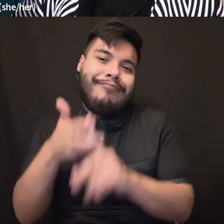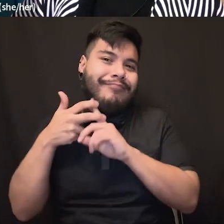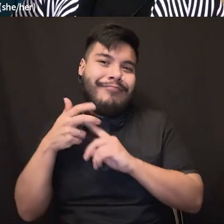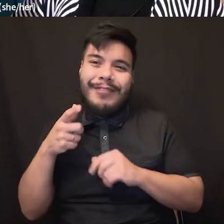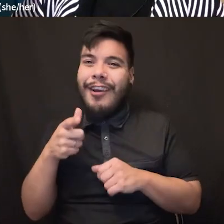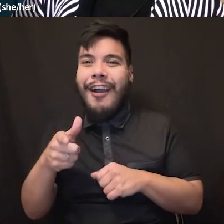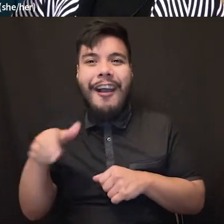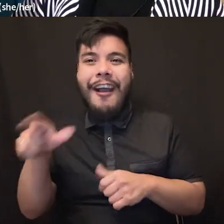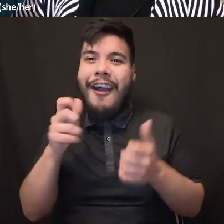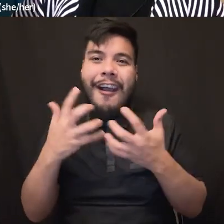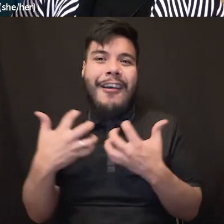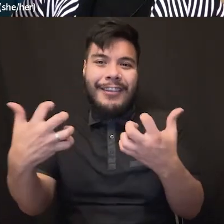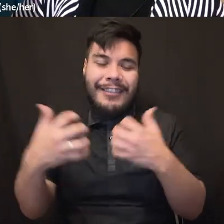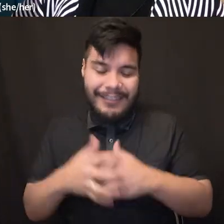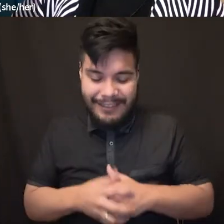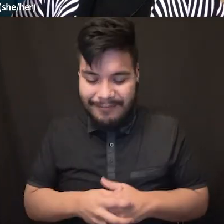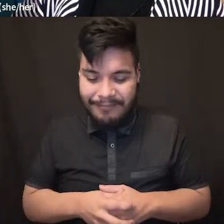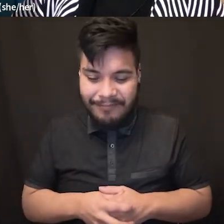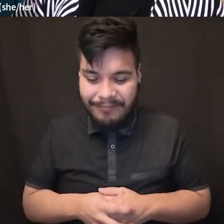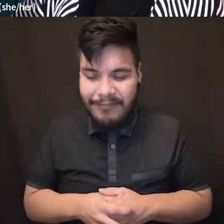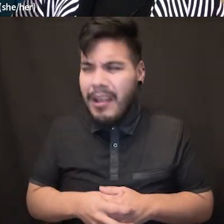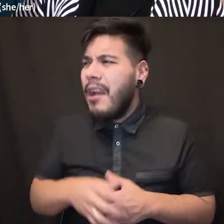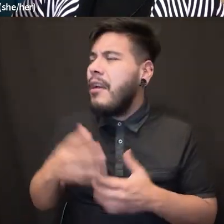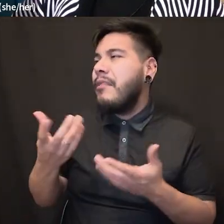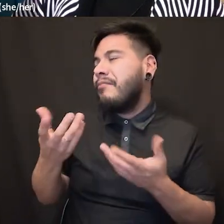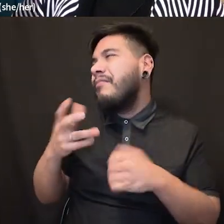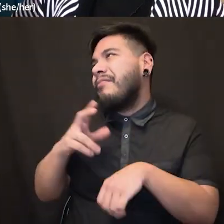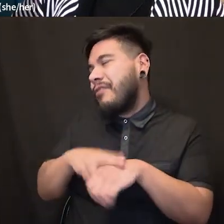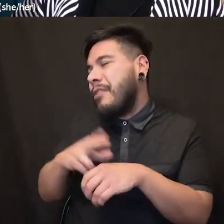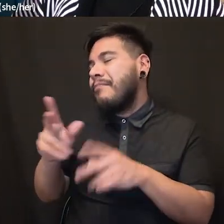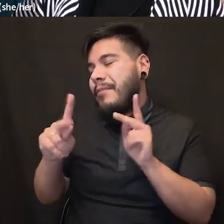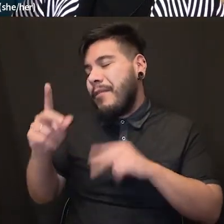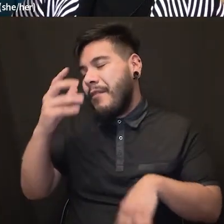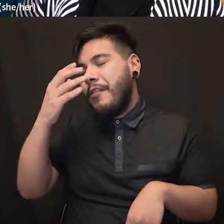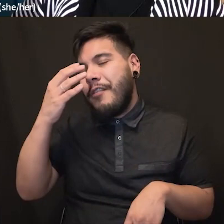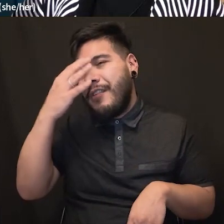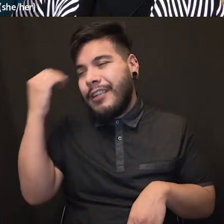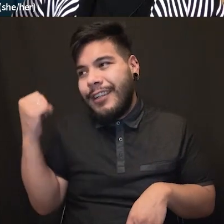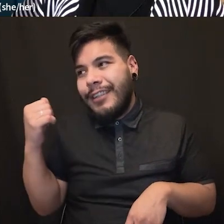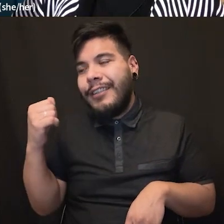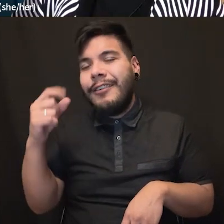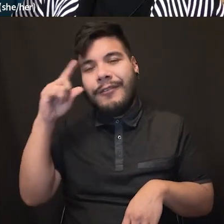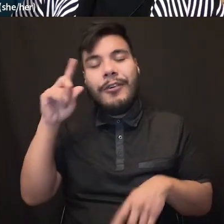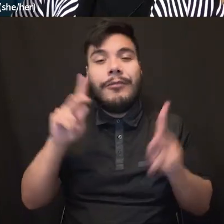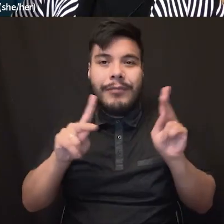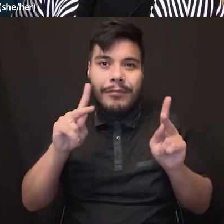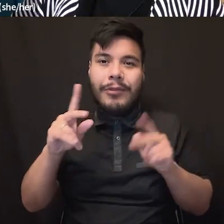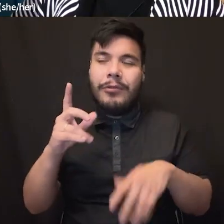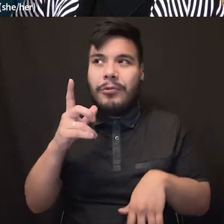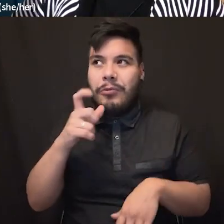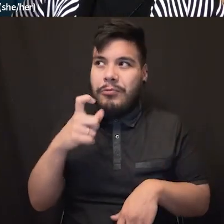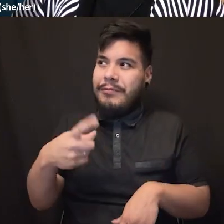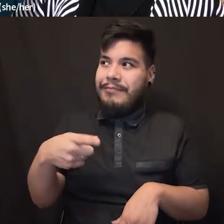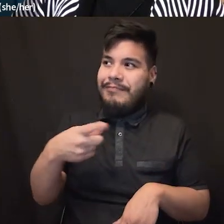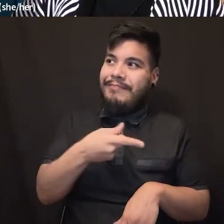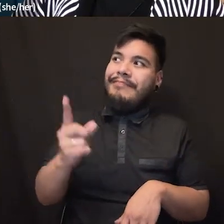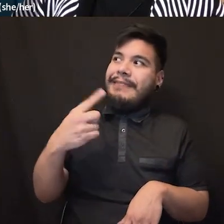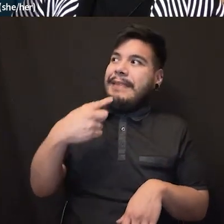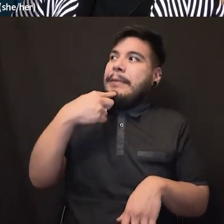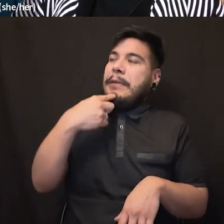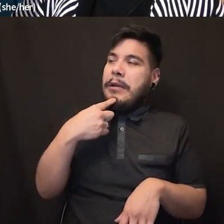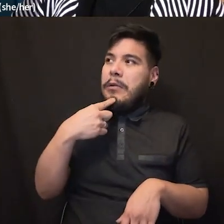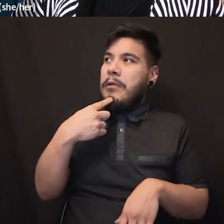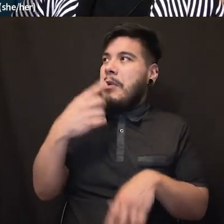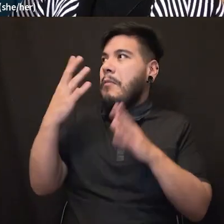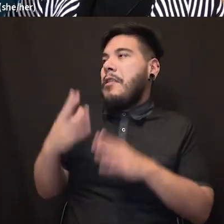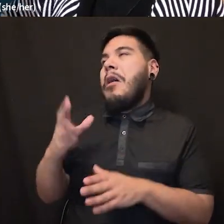too. And of course, like, what people forget is, like, for the folks in the audience who were disappointed, there's somebody else who was like,